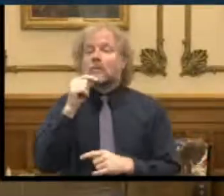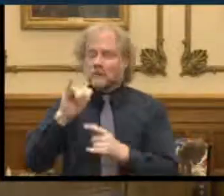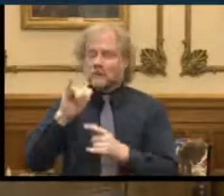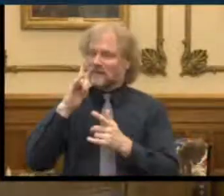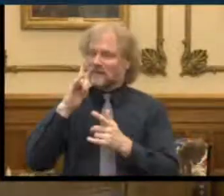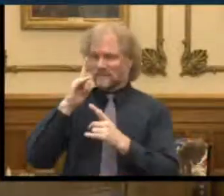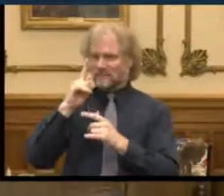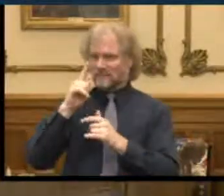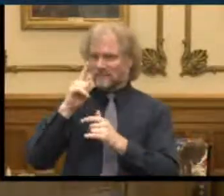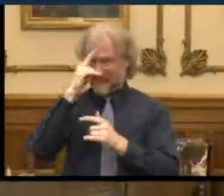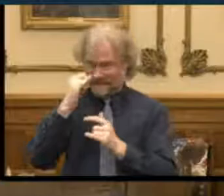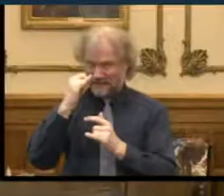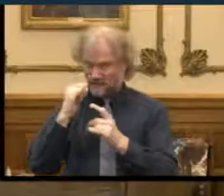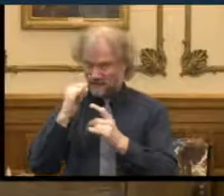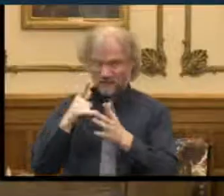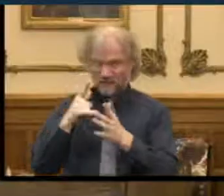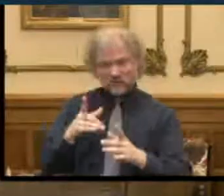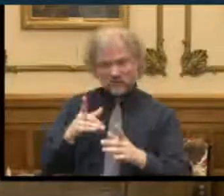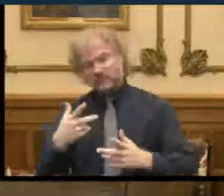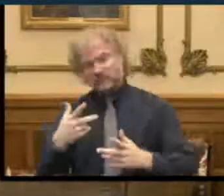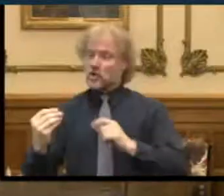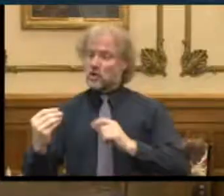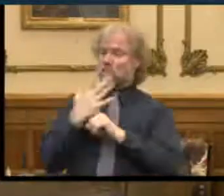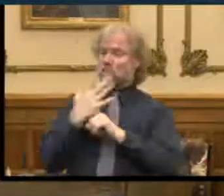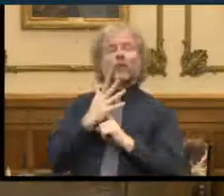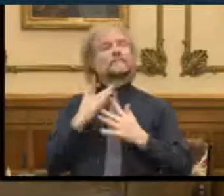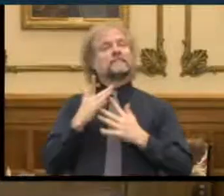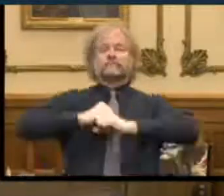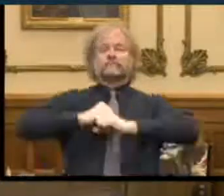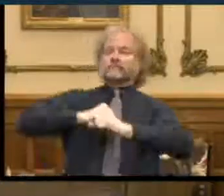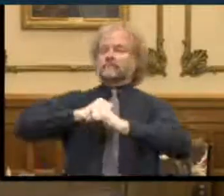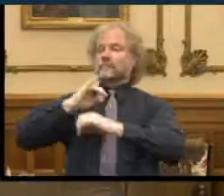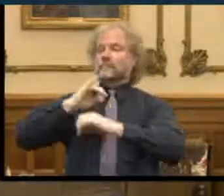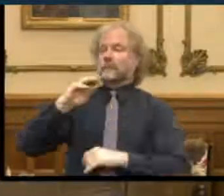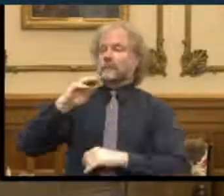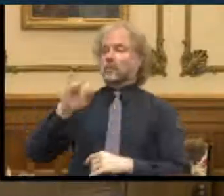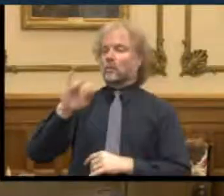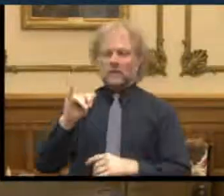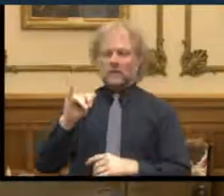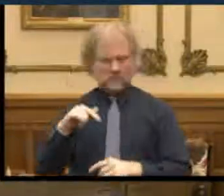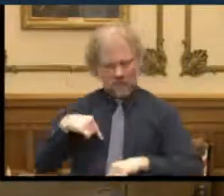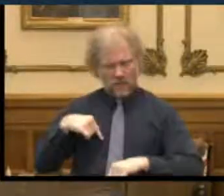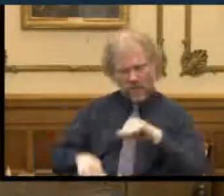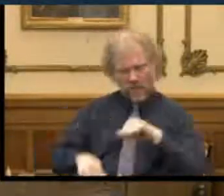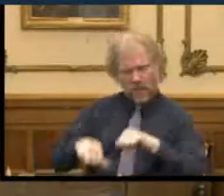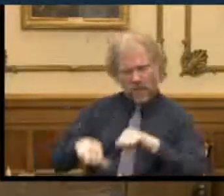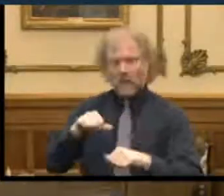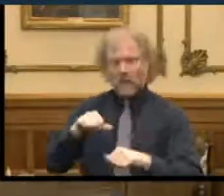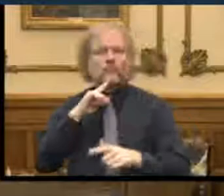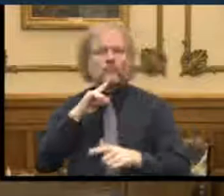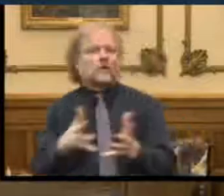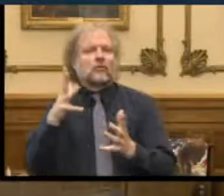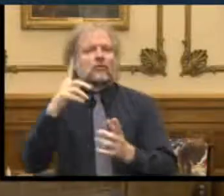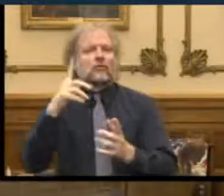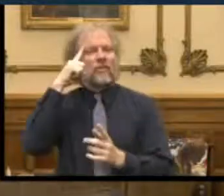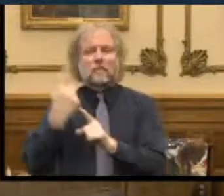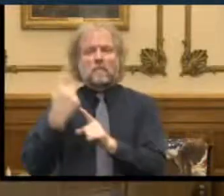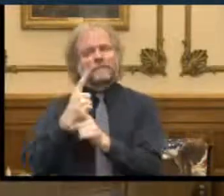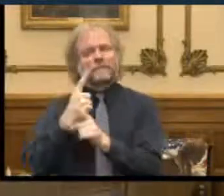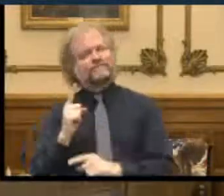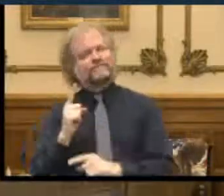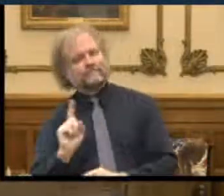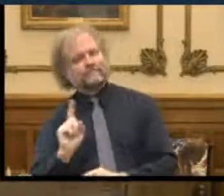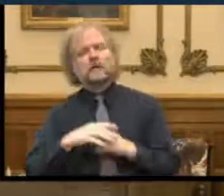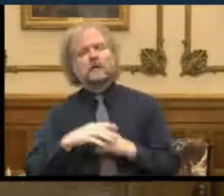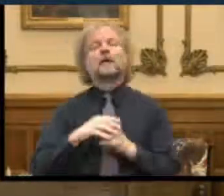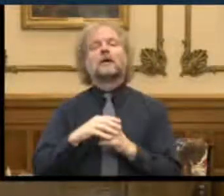get exposed and get herd immunity has been questioned from the very beginning, and not something that we encouraged or thought would be appropriate.